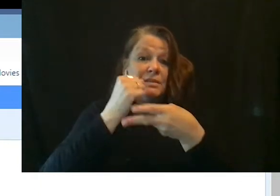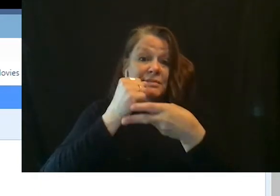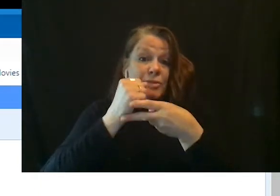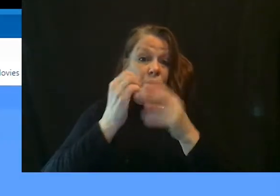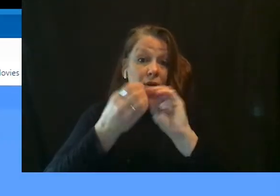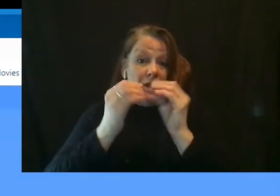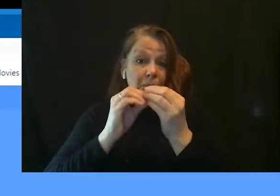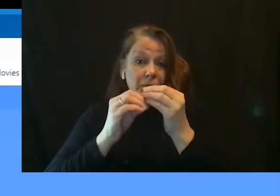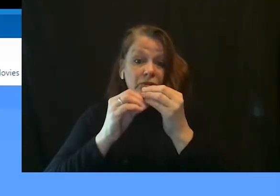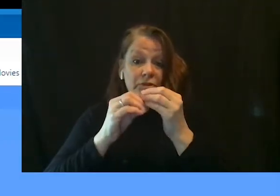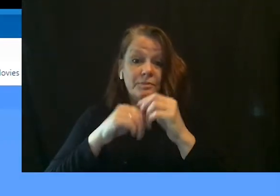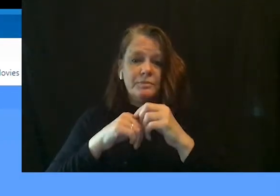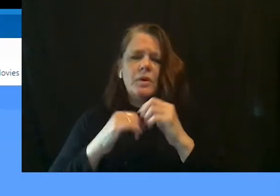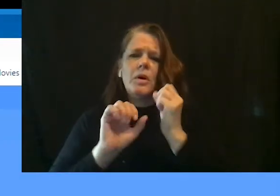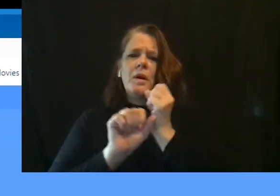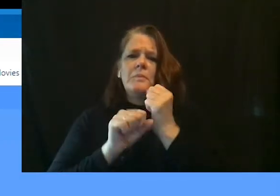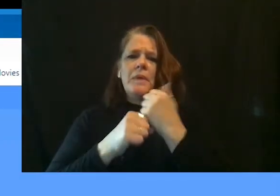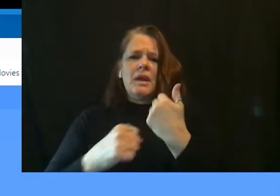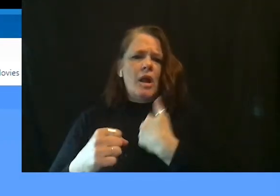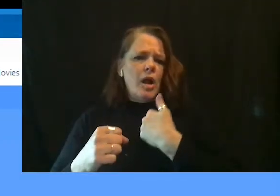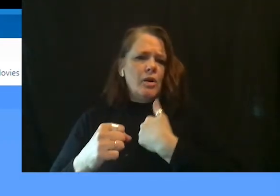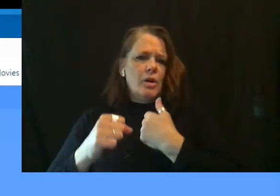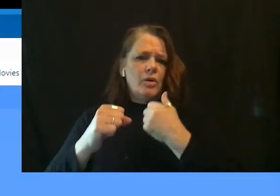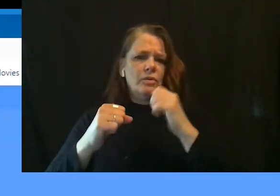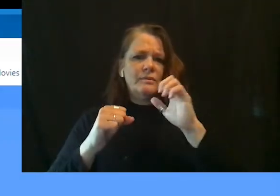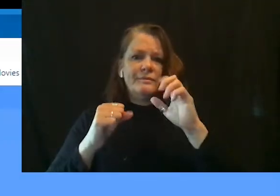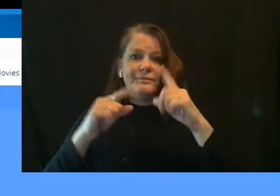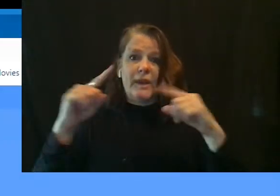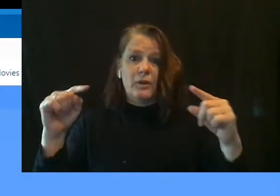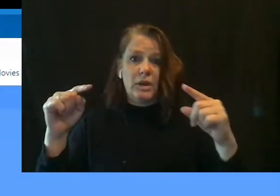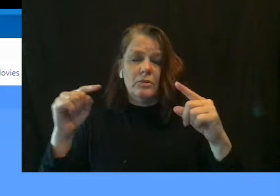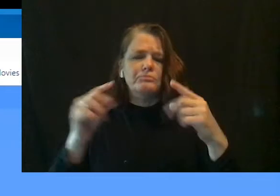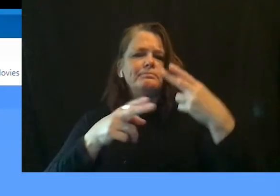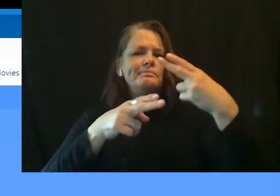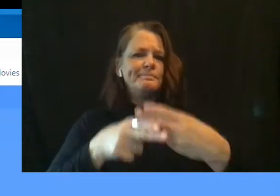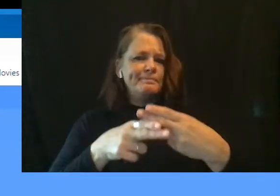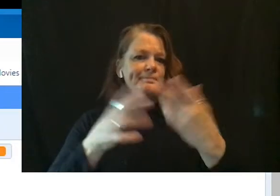go make our own variable. Let's name it score.